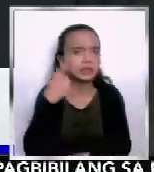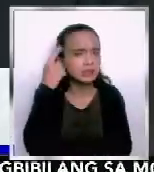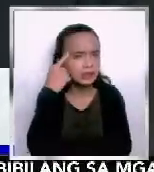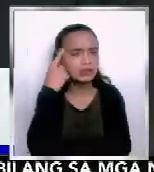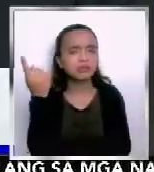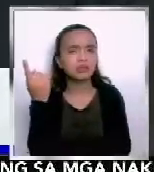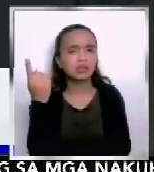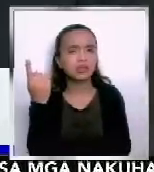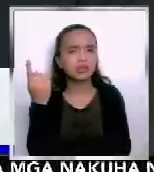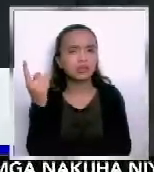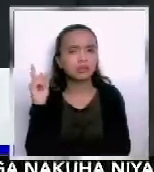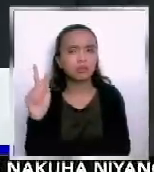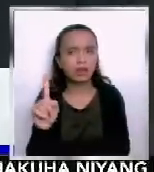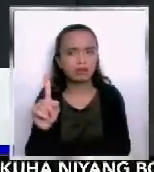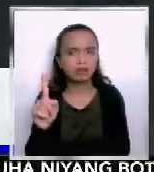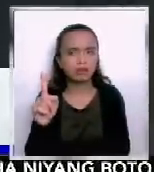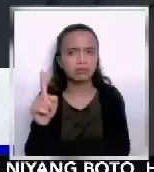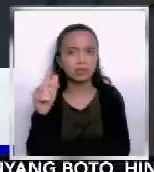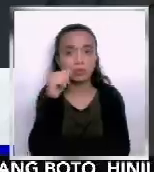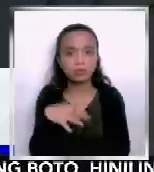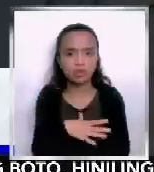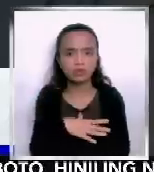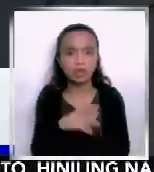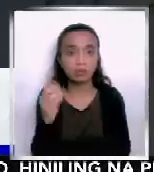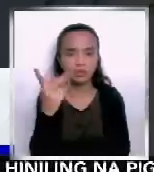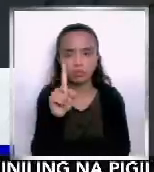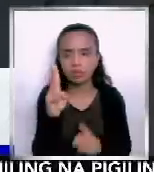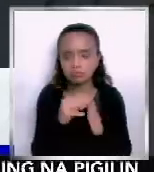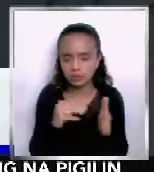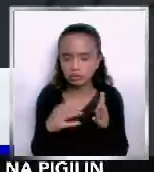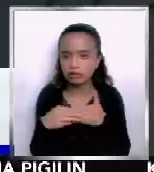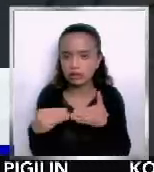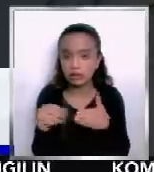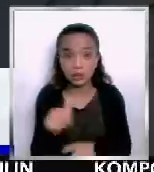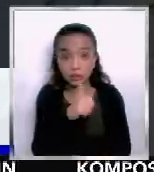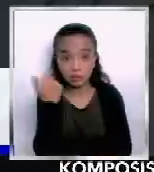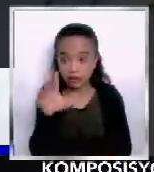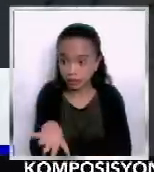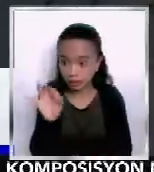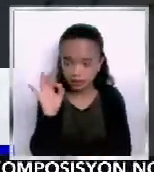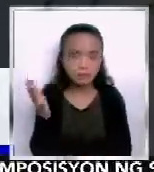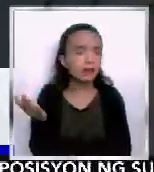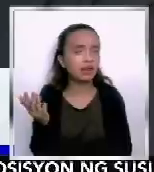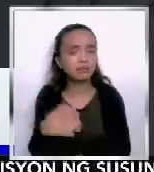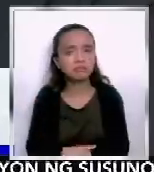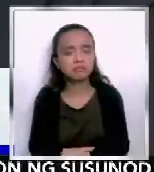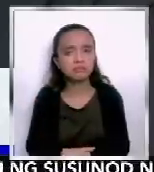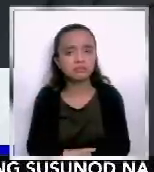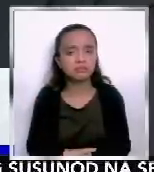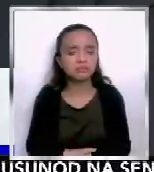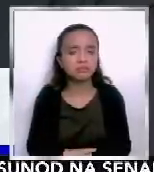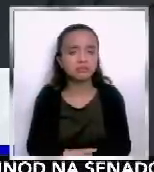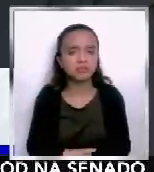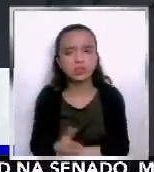woman, which was worth $1 million. As in other recoveries, it will generate, you